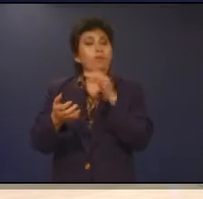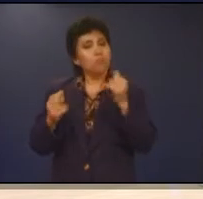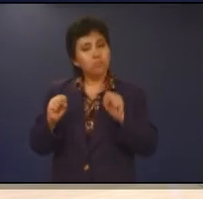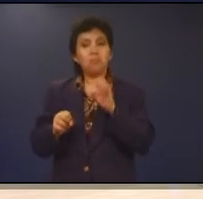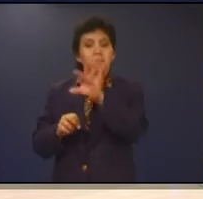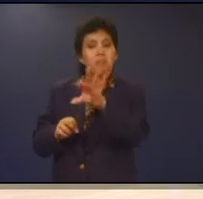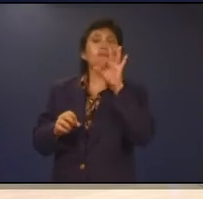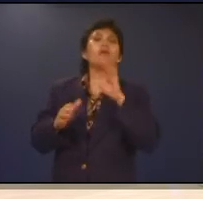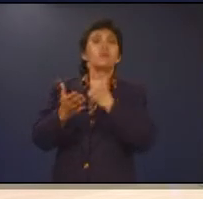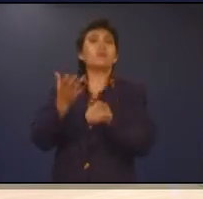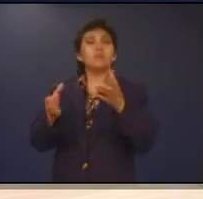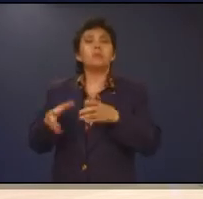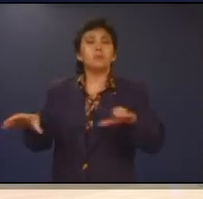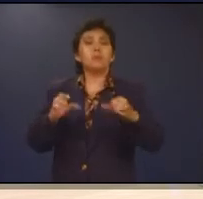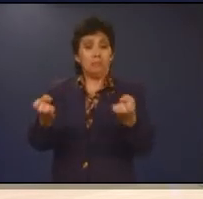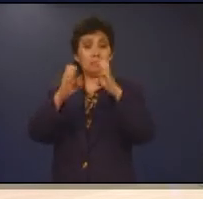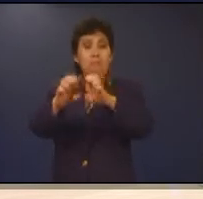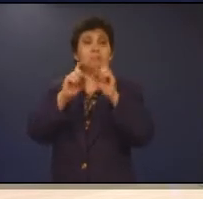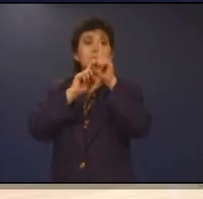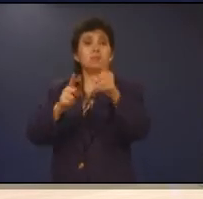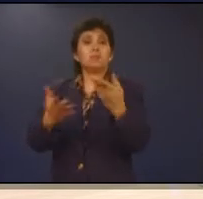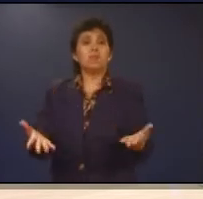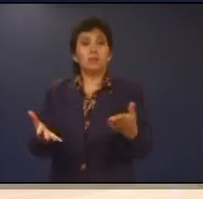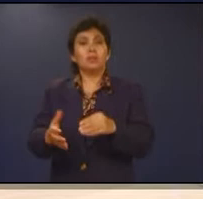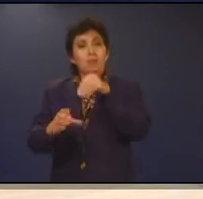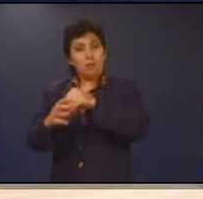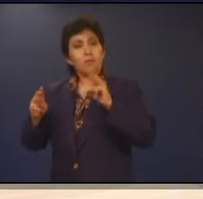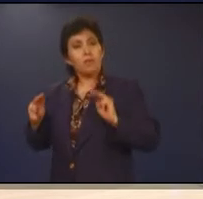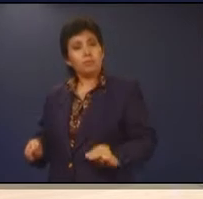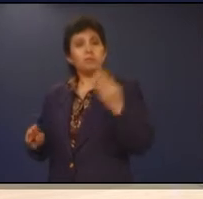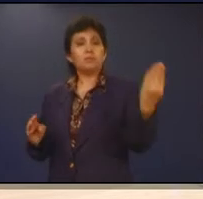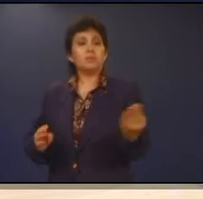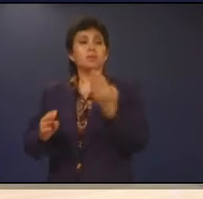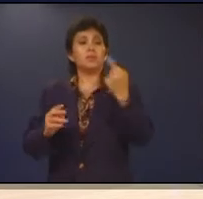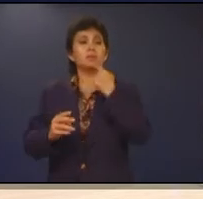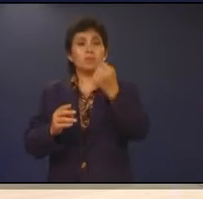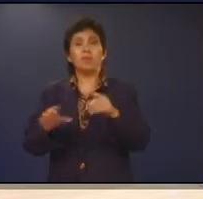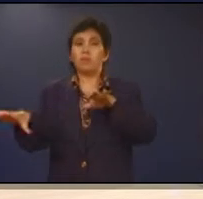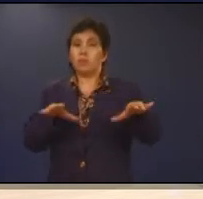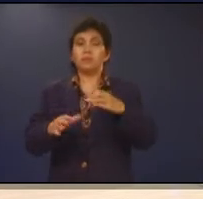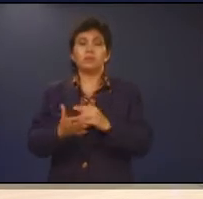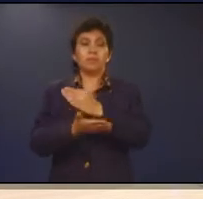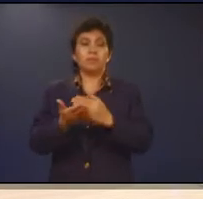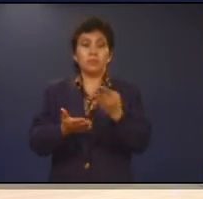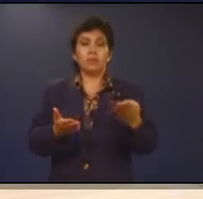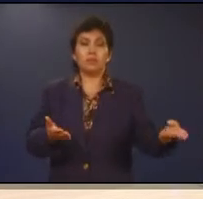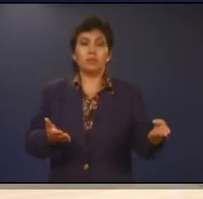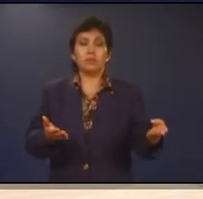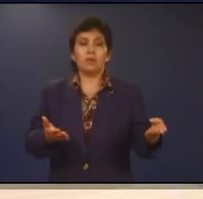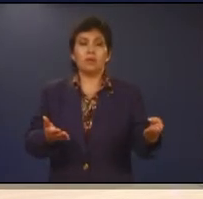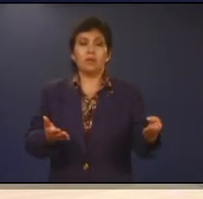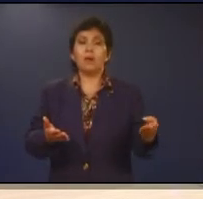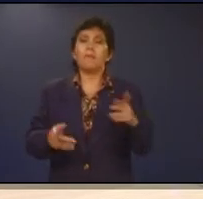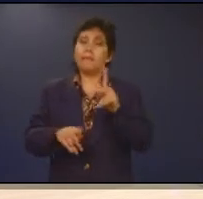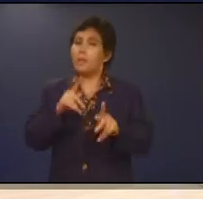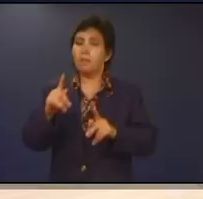choose what you want to conclude about the event. Inducement hereby is someone induce you to do something. Constraints,